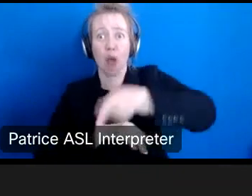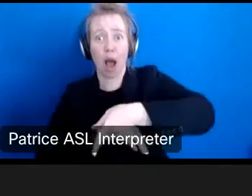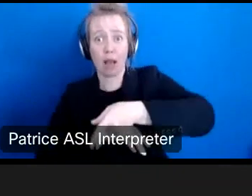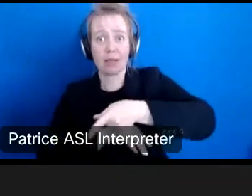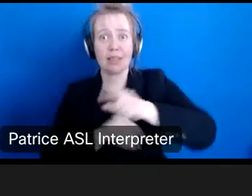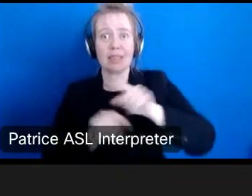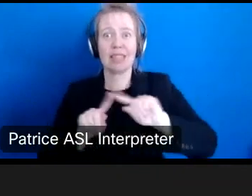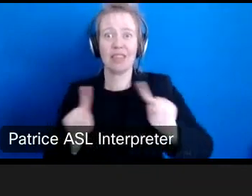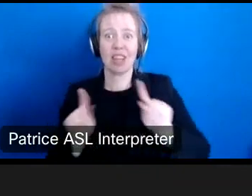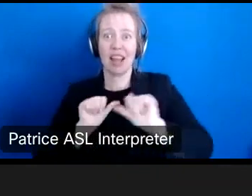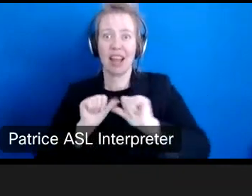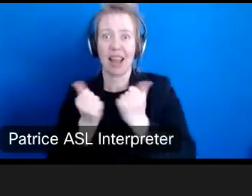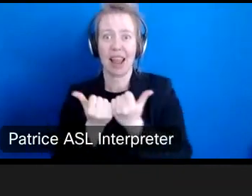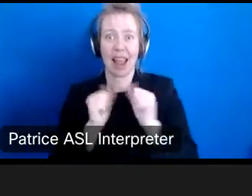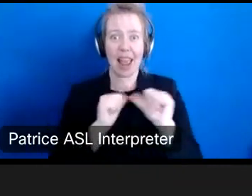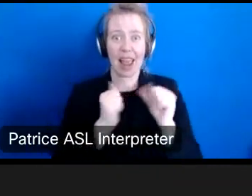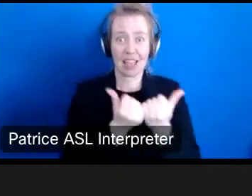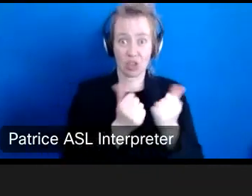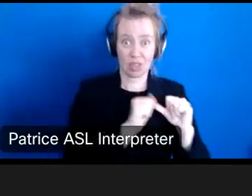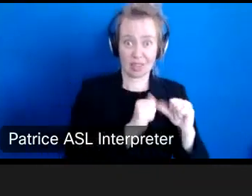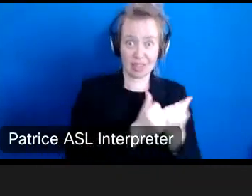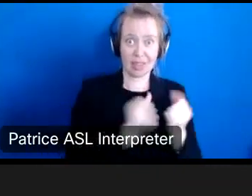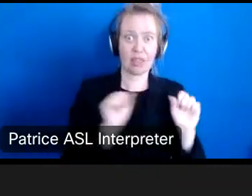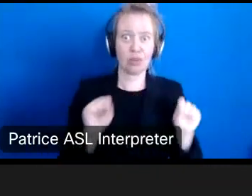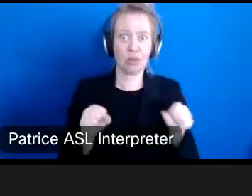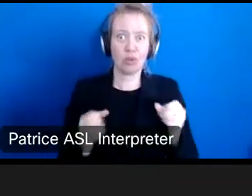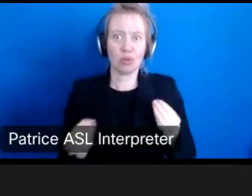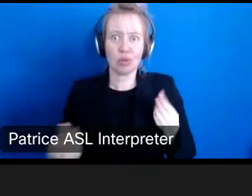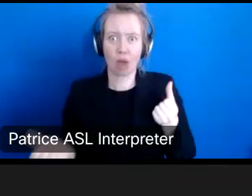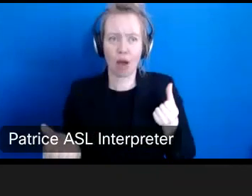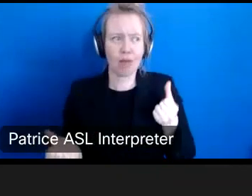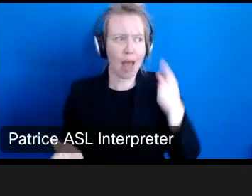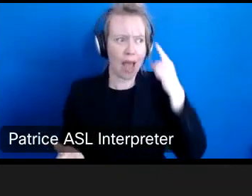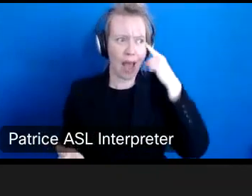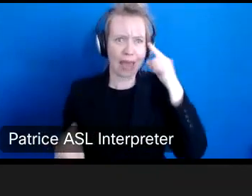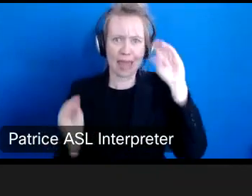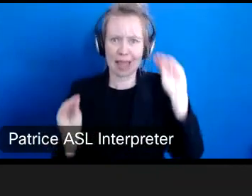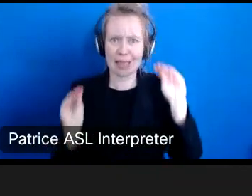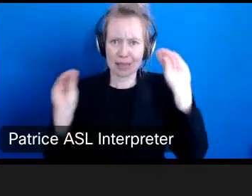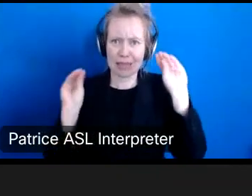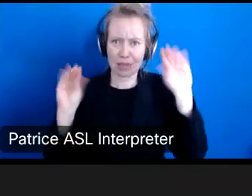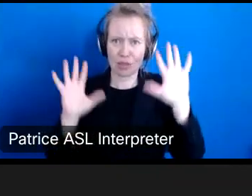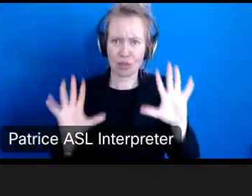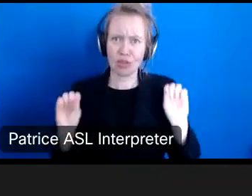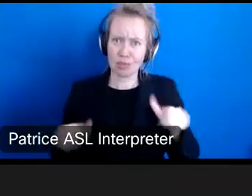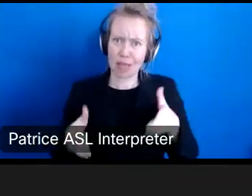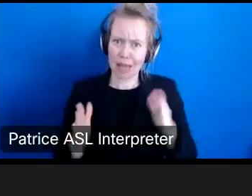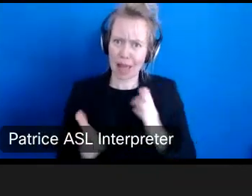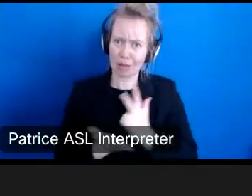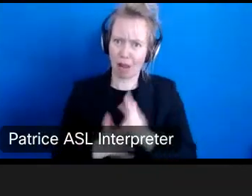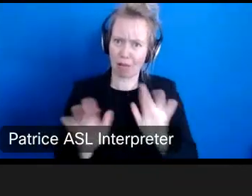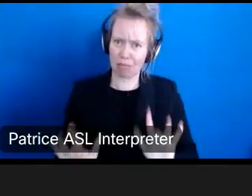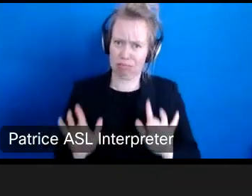creative solutions to this problem. I think teachers should be allowed to park. I have total empathy for that. But